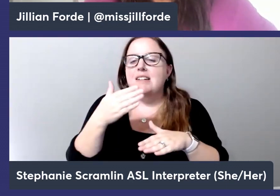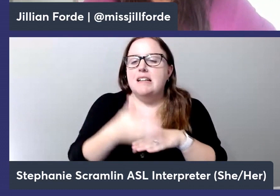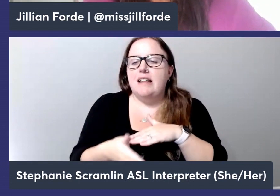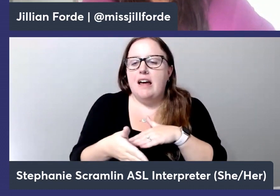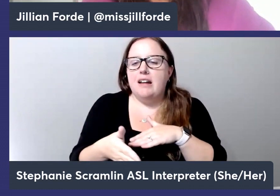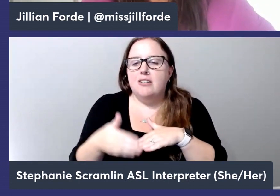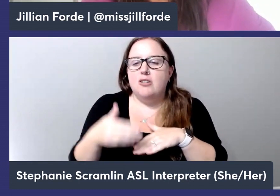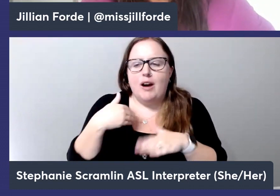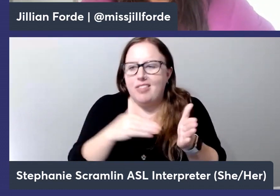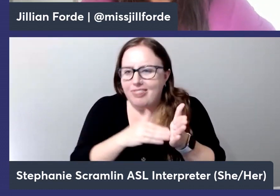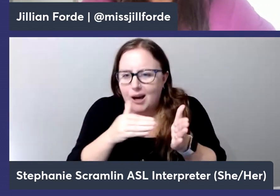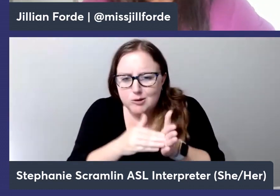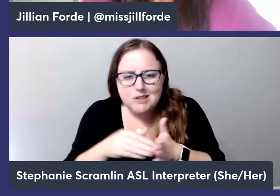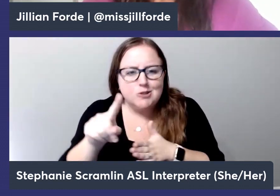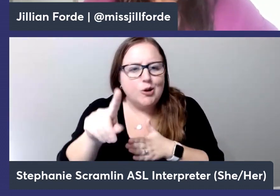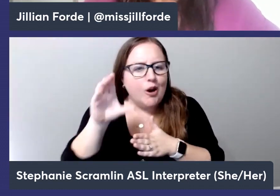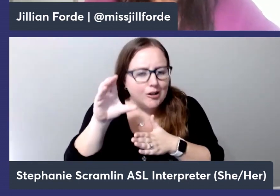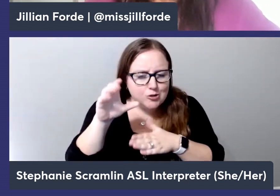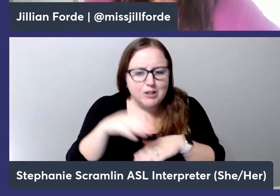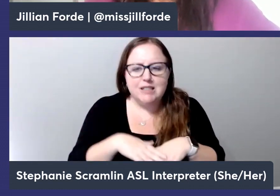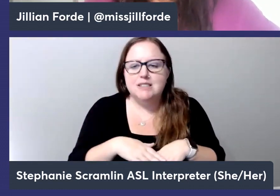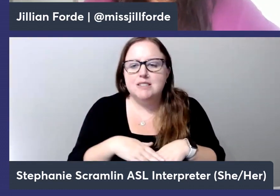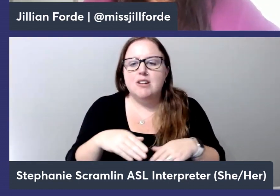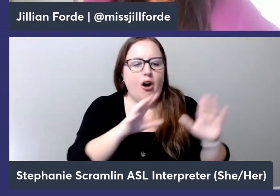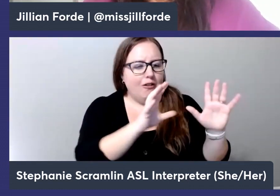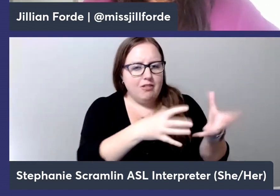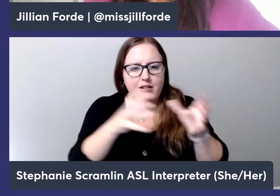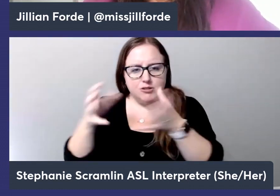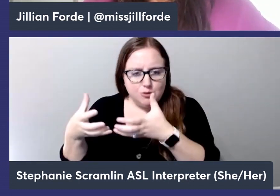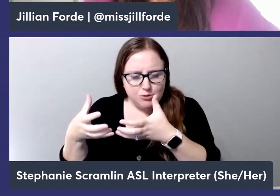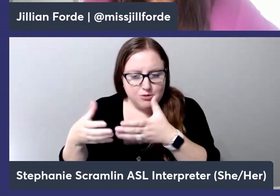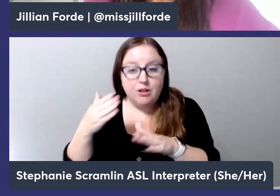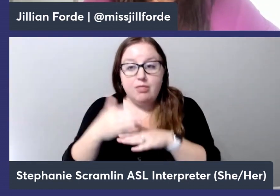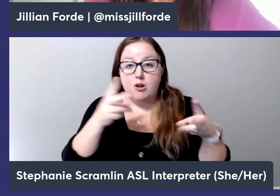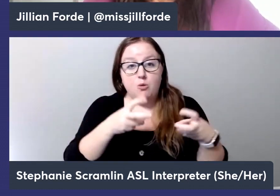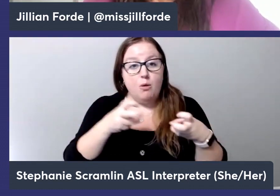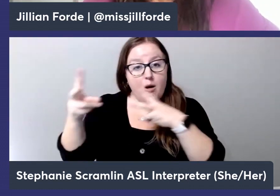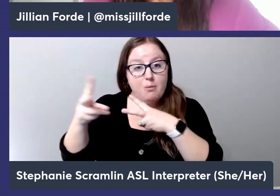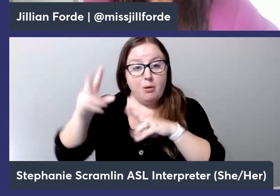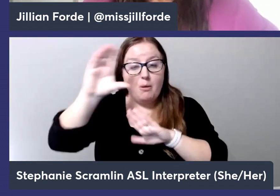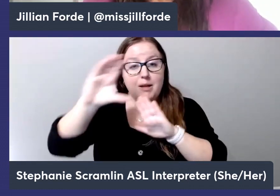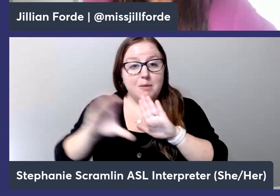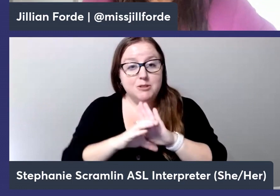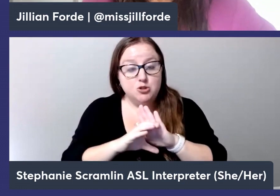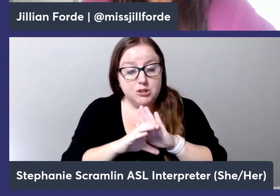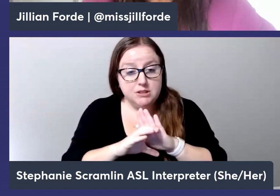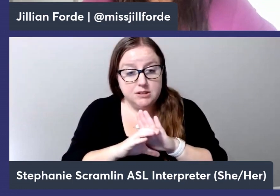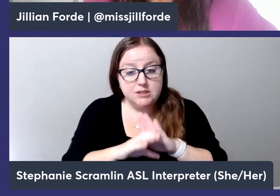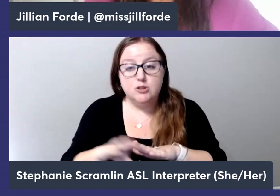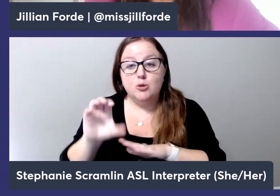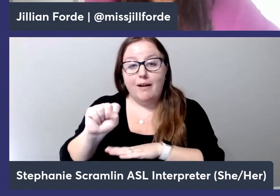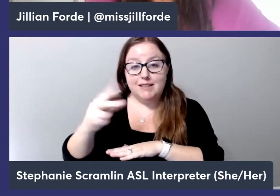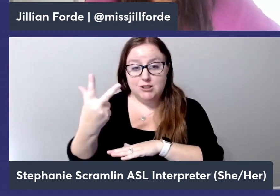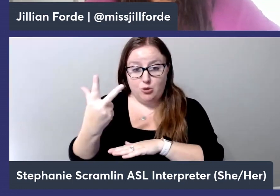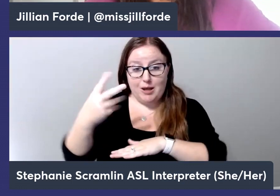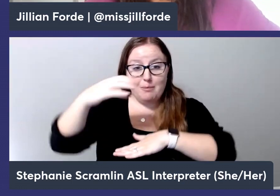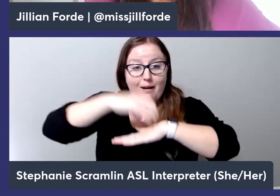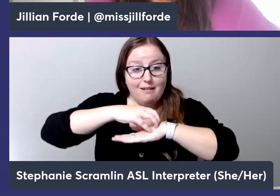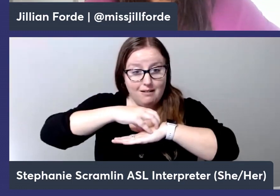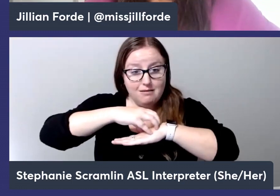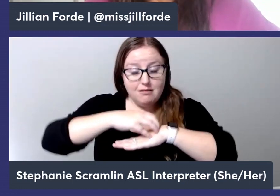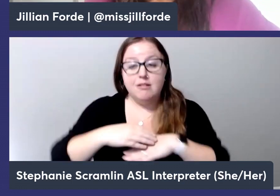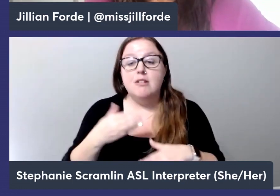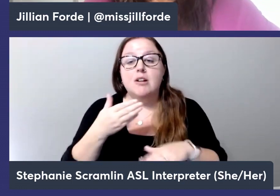say thousands or hundreds of, for both the classes. Then you upload these images to an S3 bucket, and